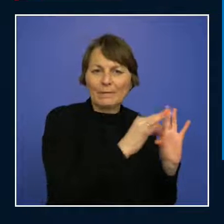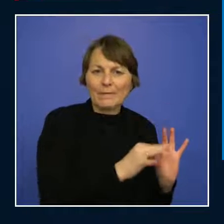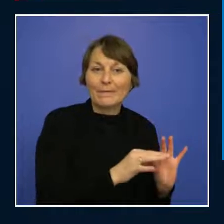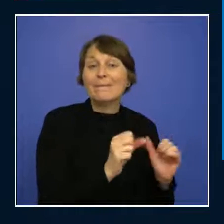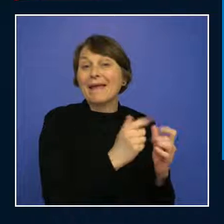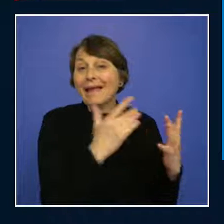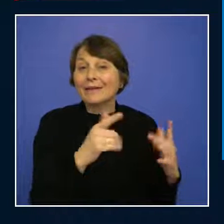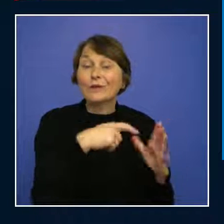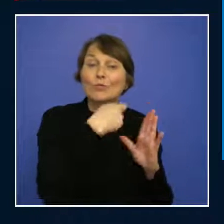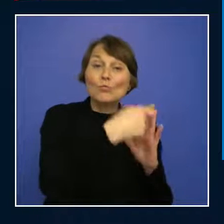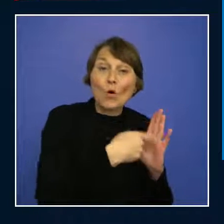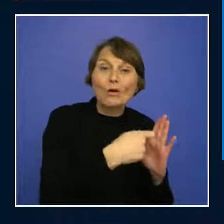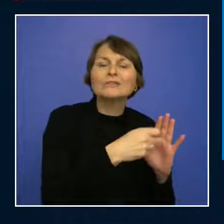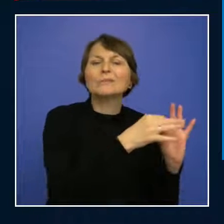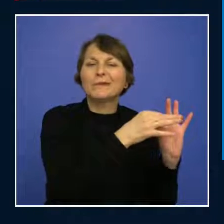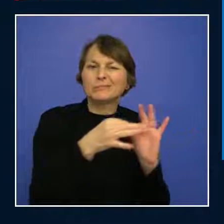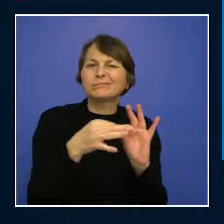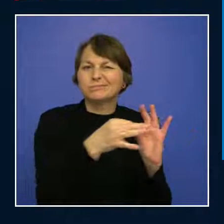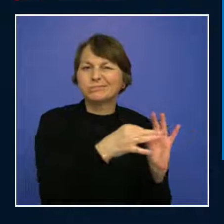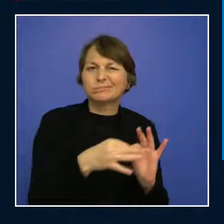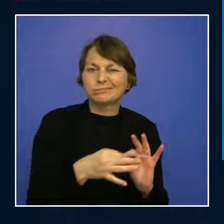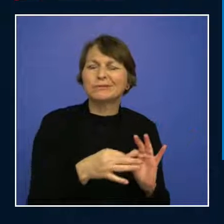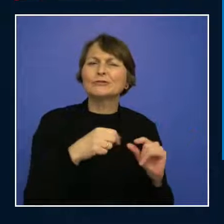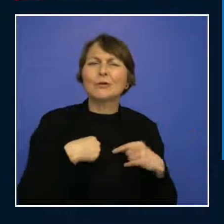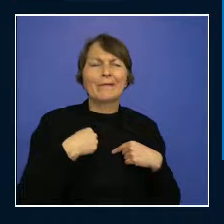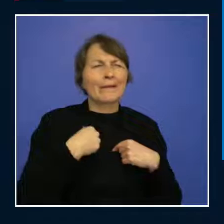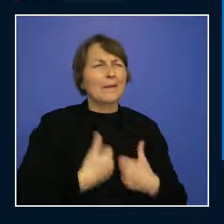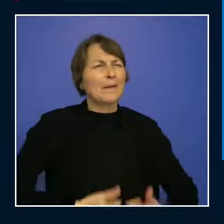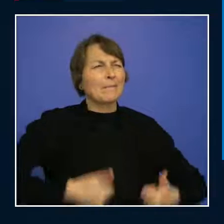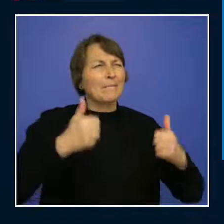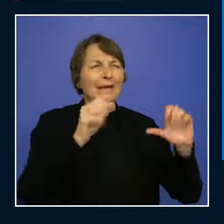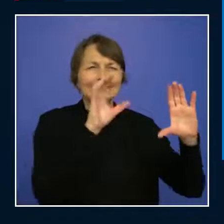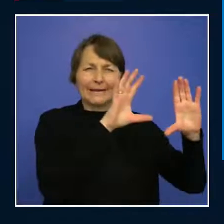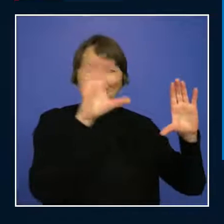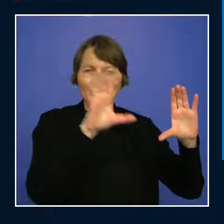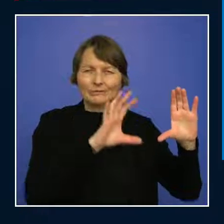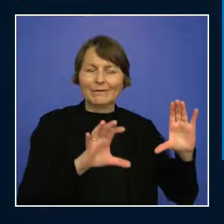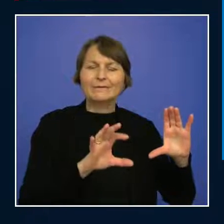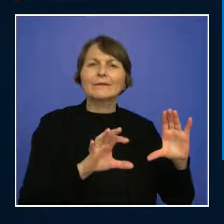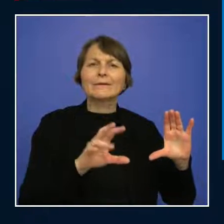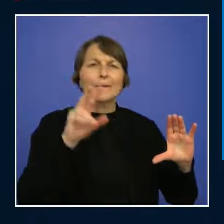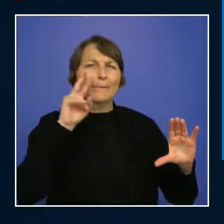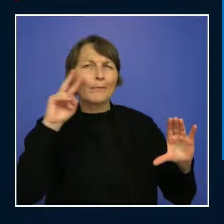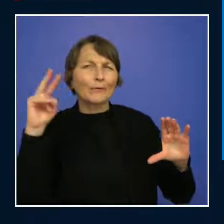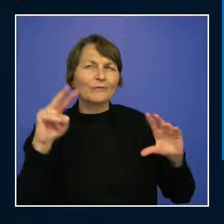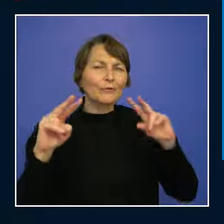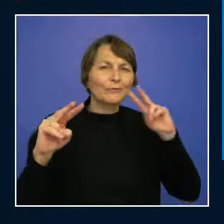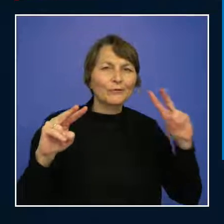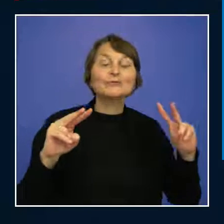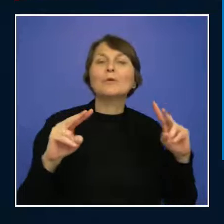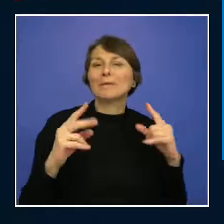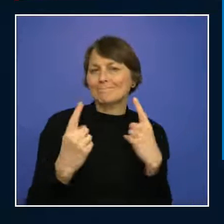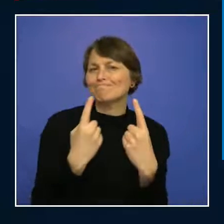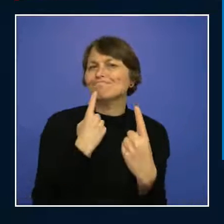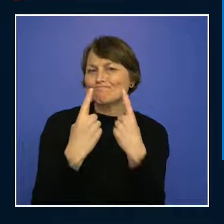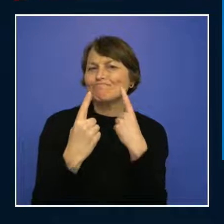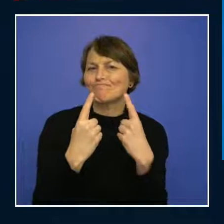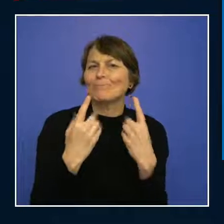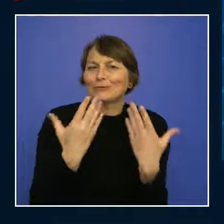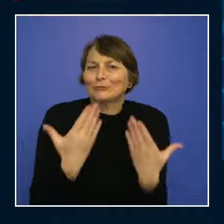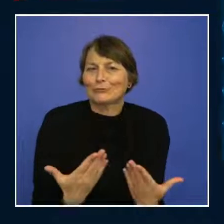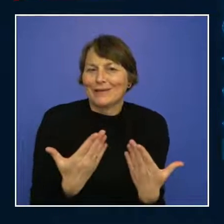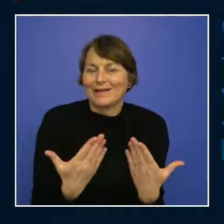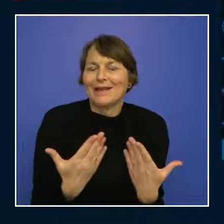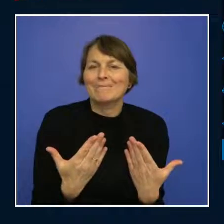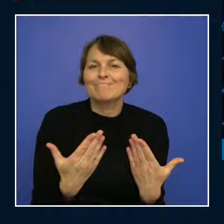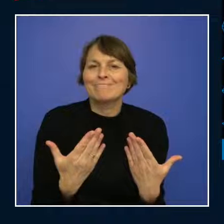even, from that point of view, from the infrastructure or the operations point of view. So that's where I'm going to be taking you today on the journey. And